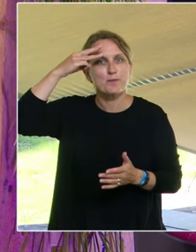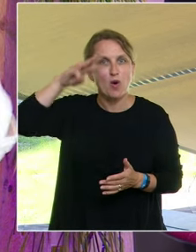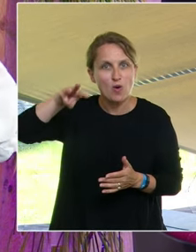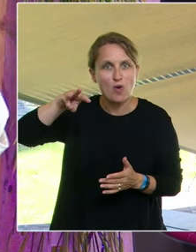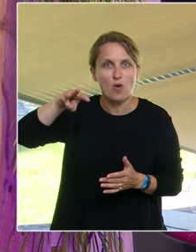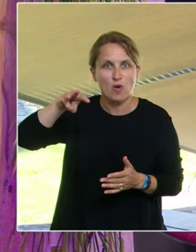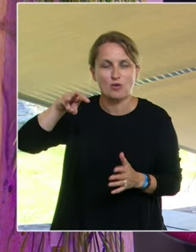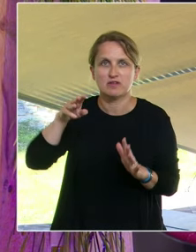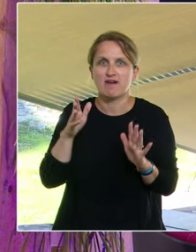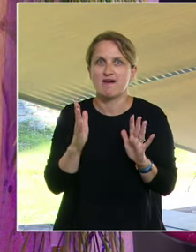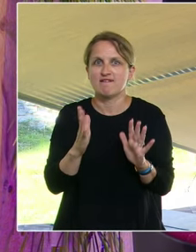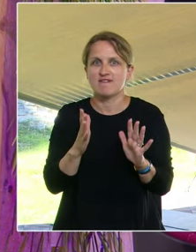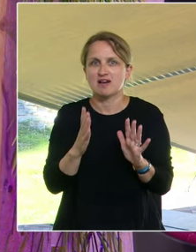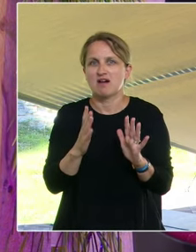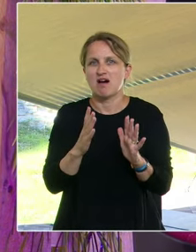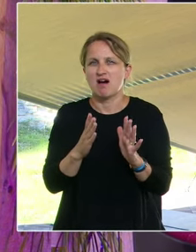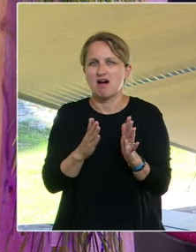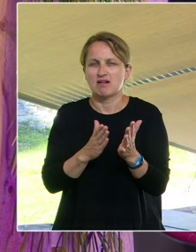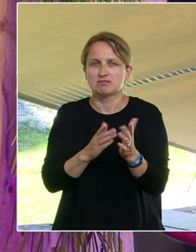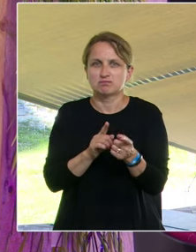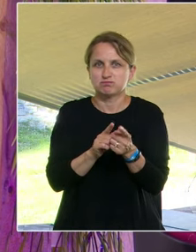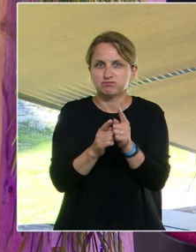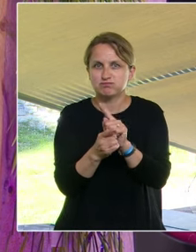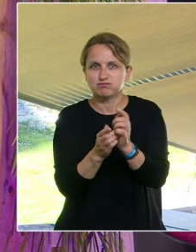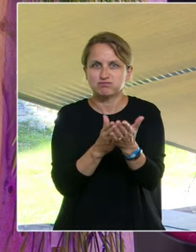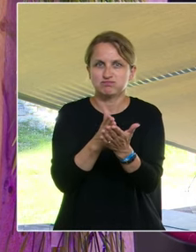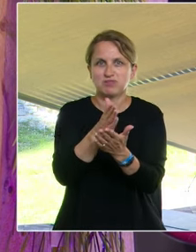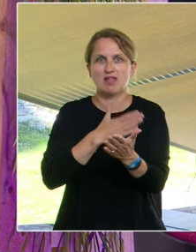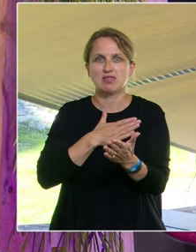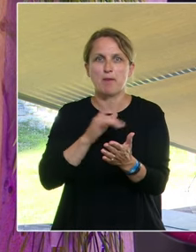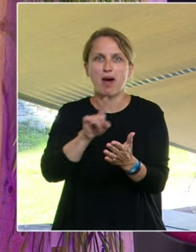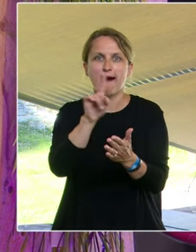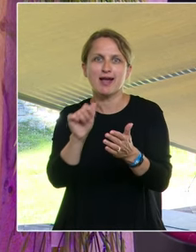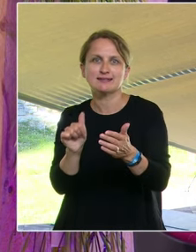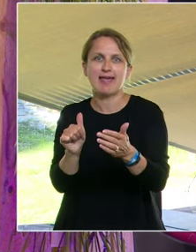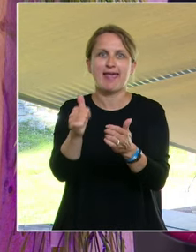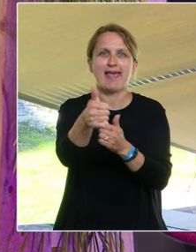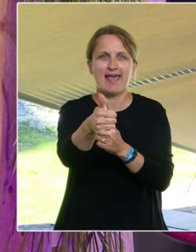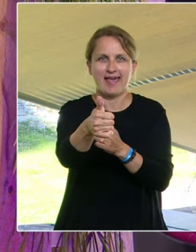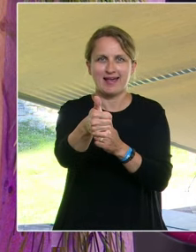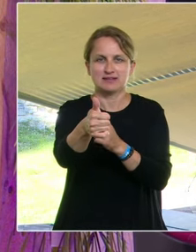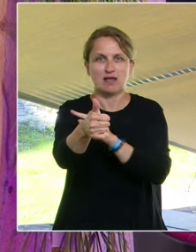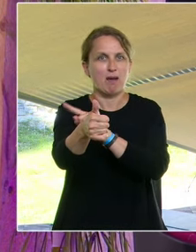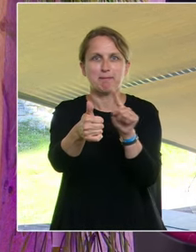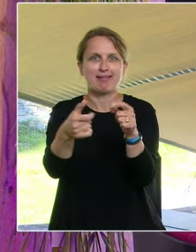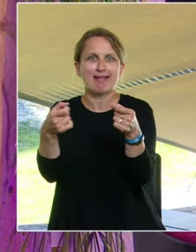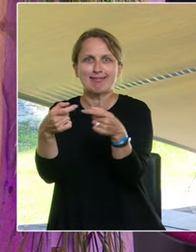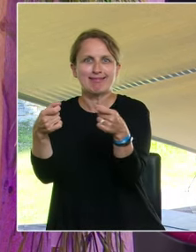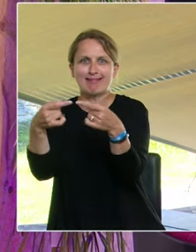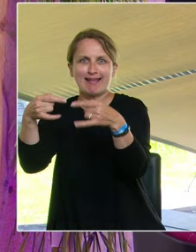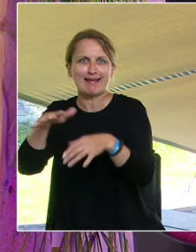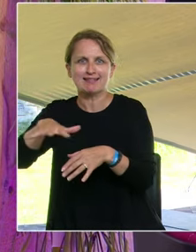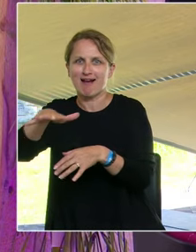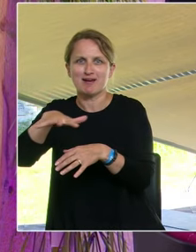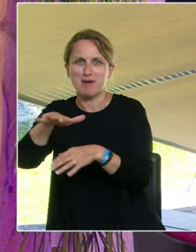like trendy, and it always tries to be ahead of time, isn't it so? But not in digital space at all.